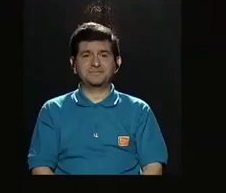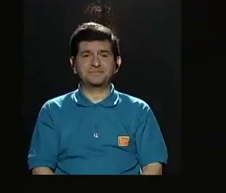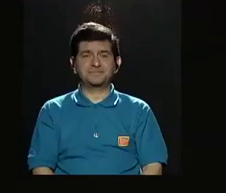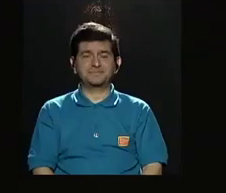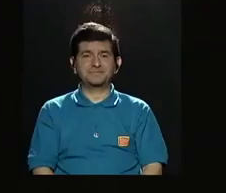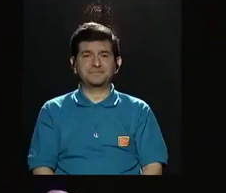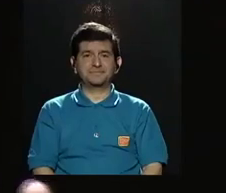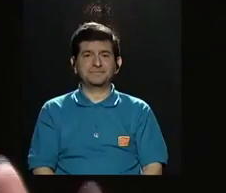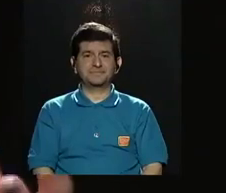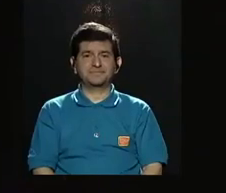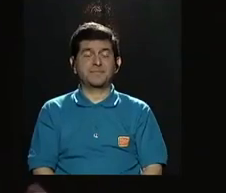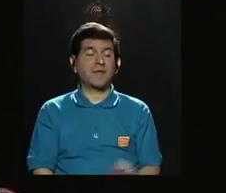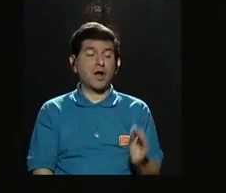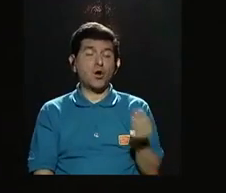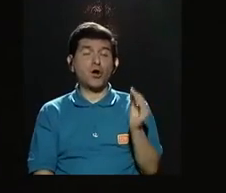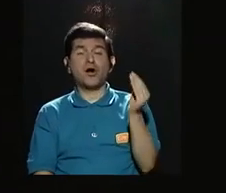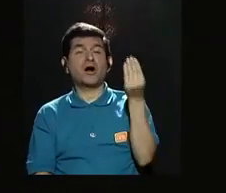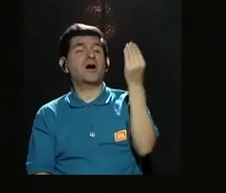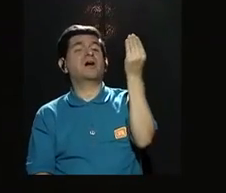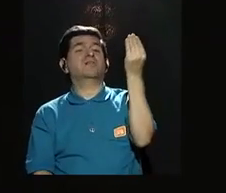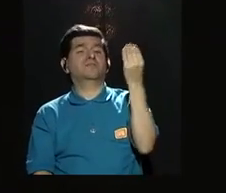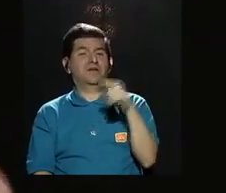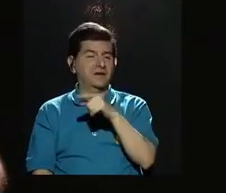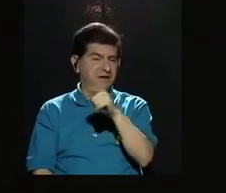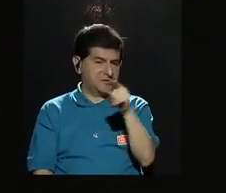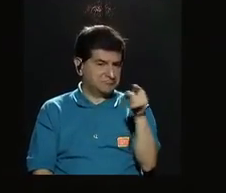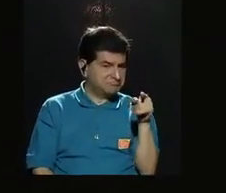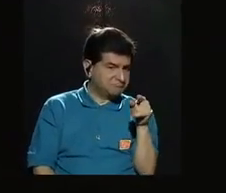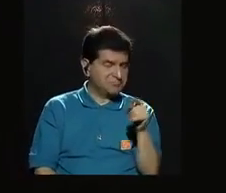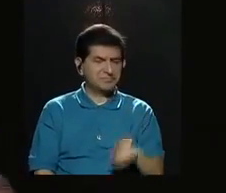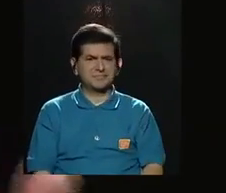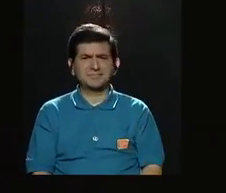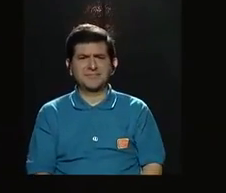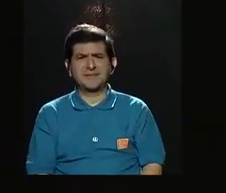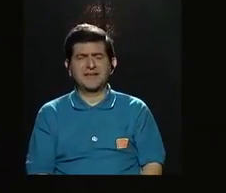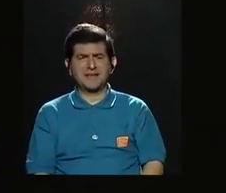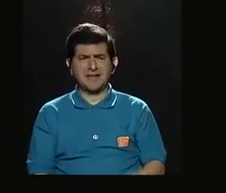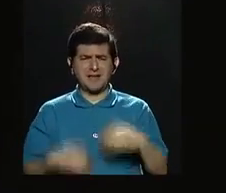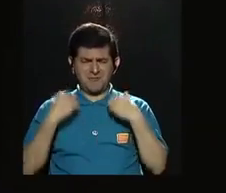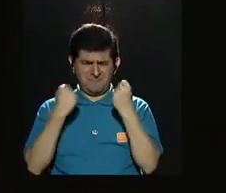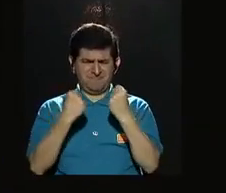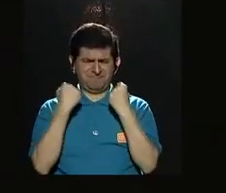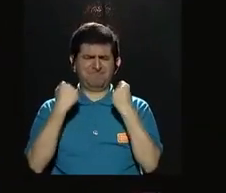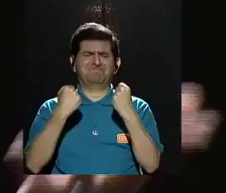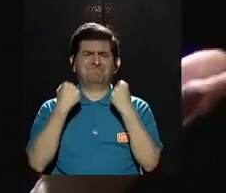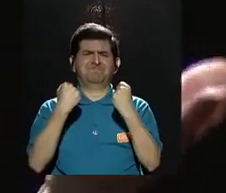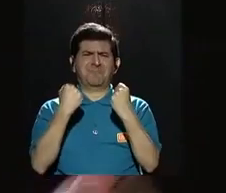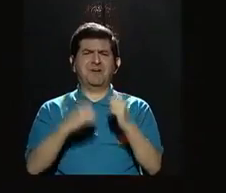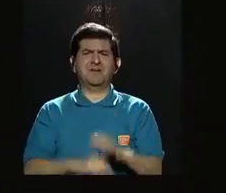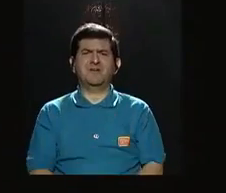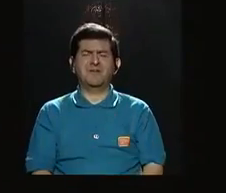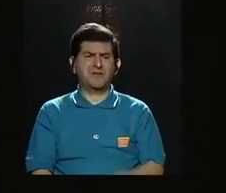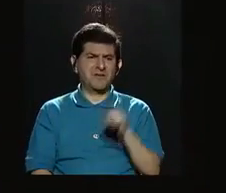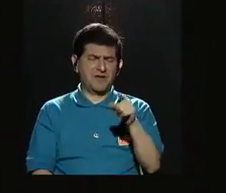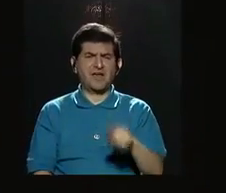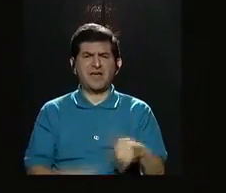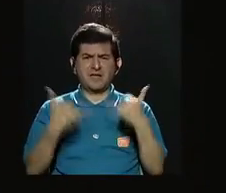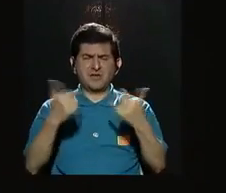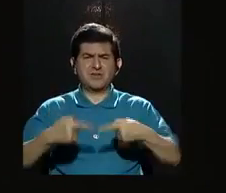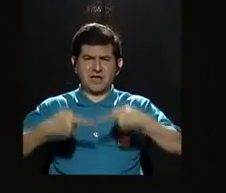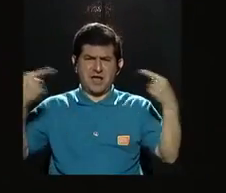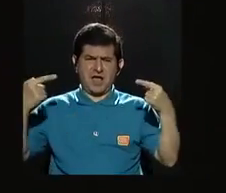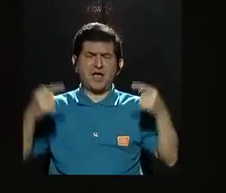the young people who have so courageously stood up against the National Rifle Association. Am I right?